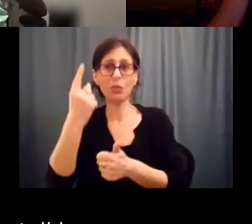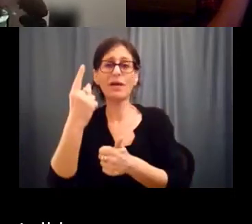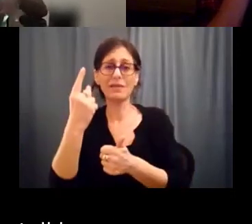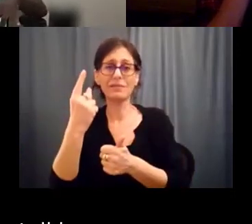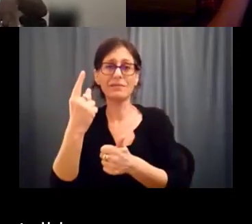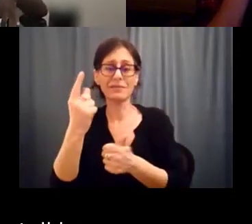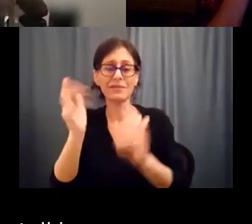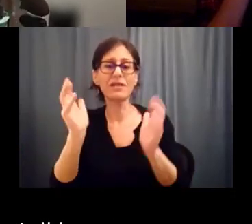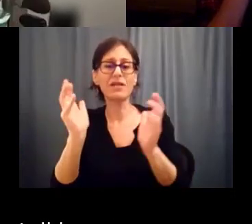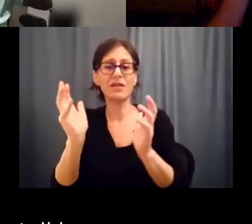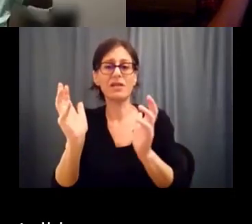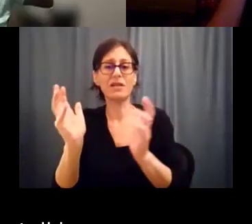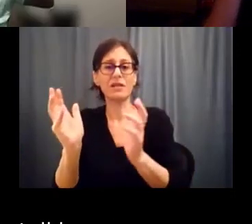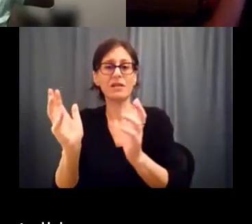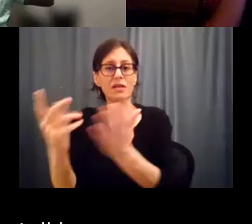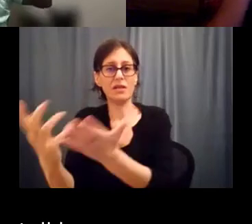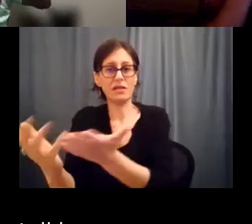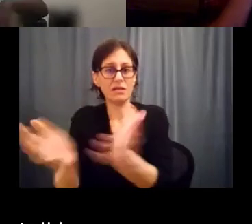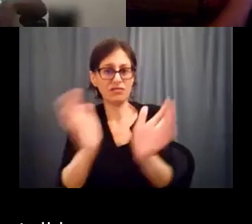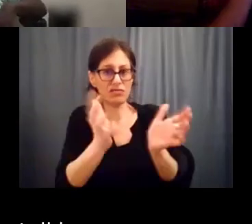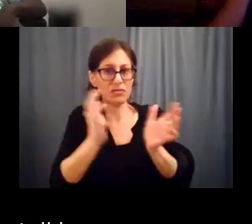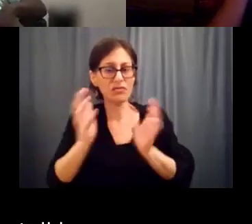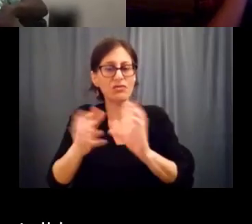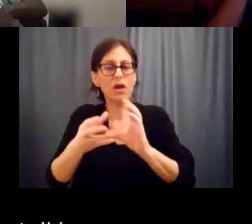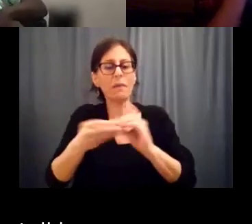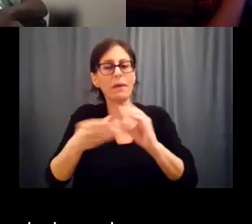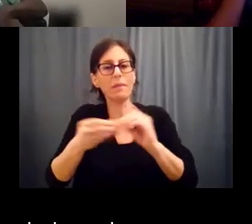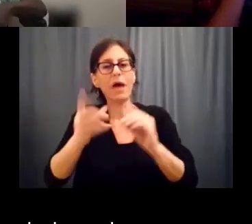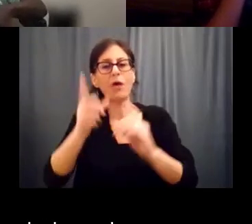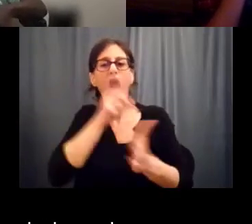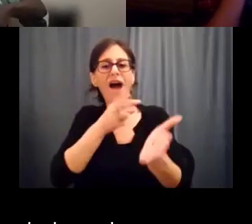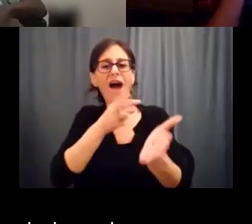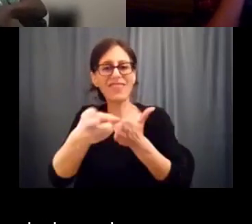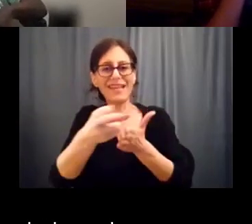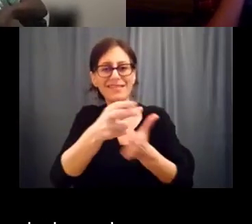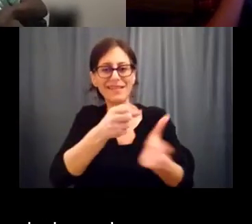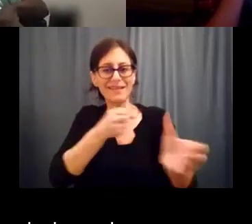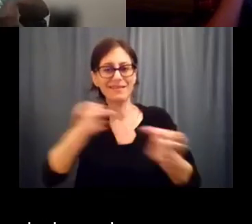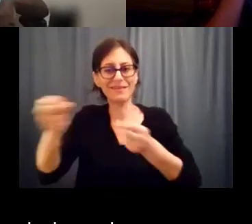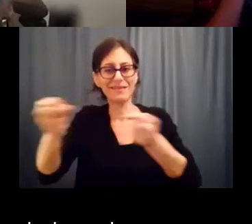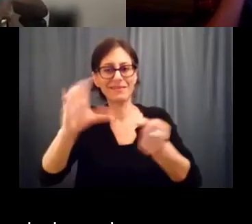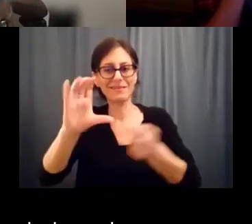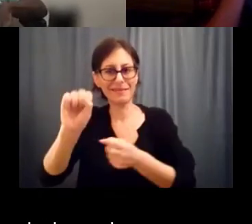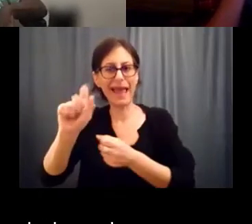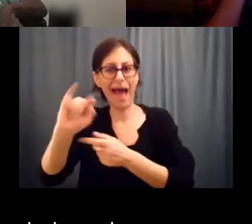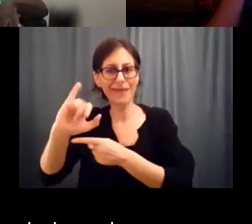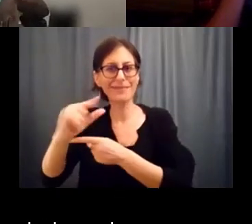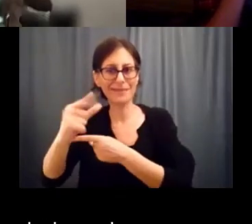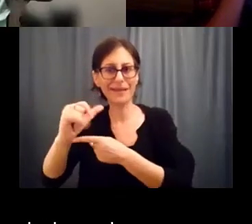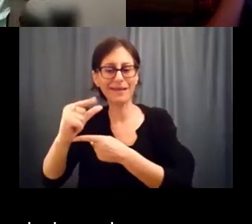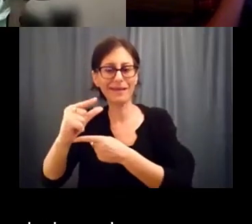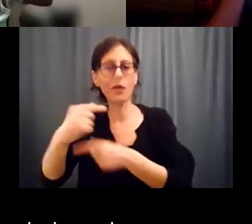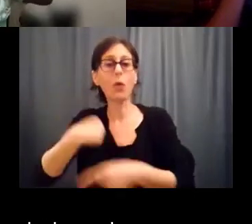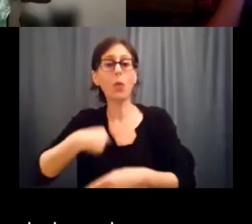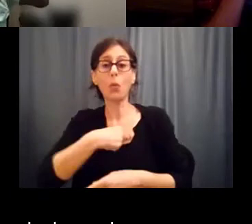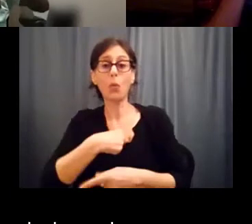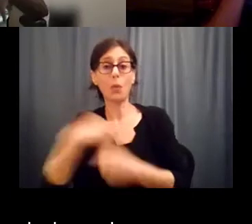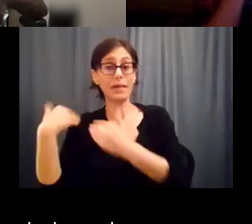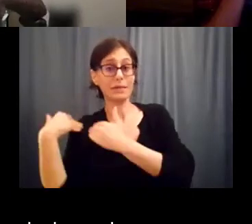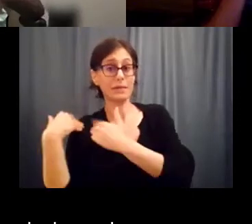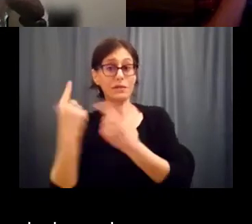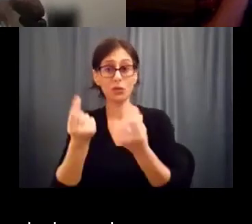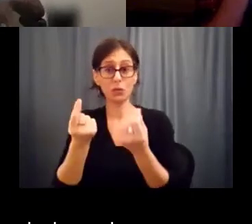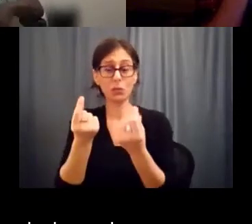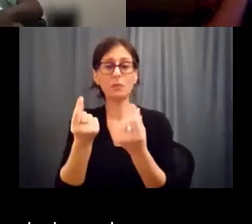is talking about authentic casting. Now, what we have to do is just make sure that